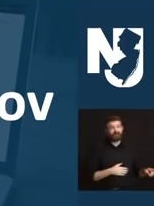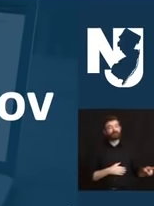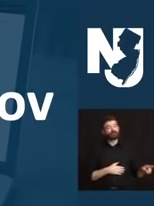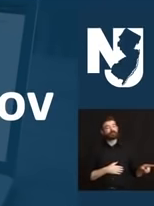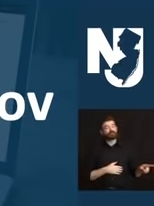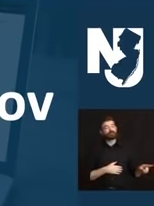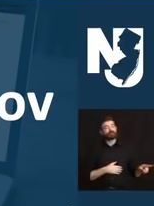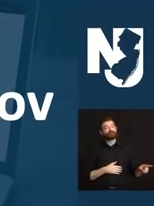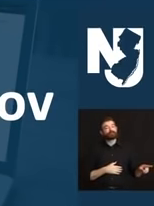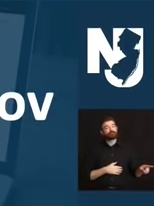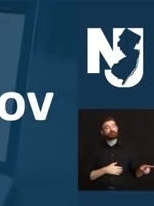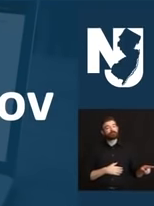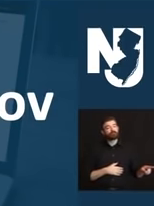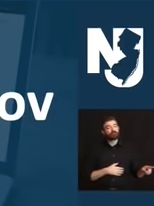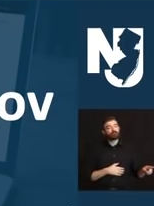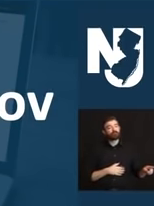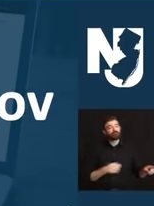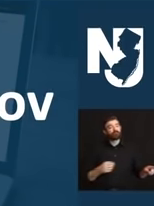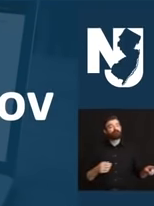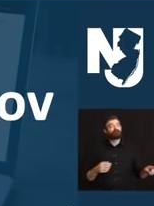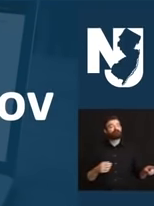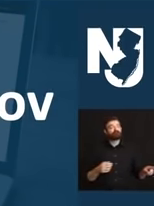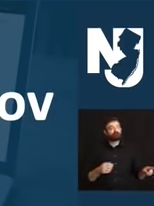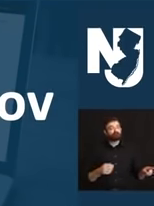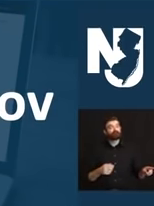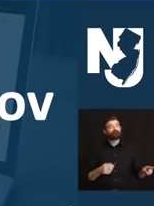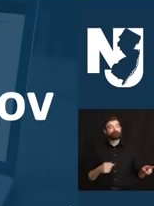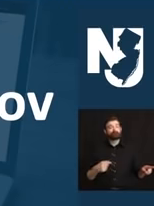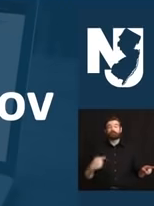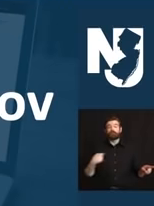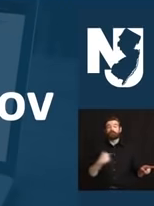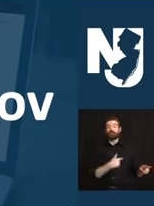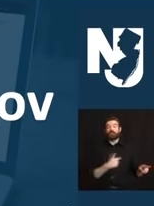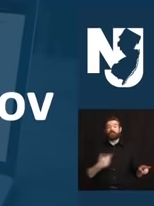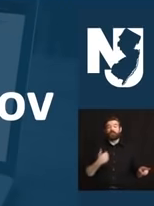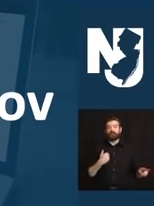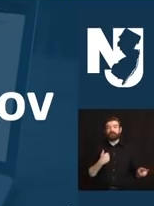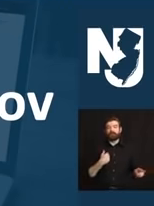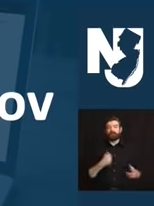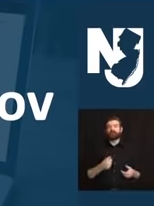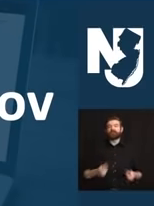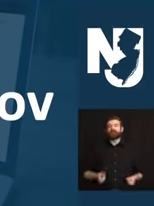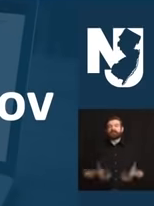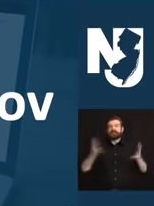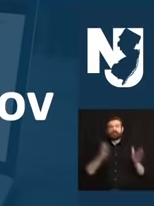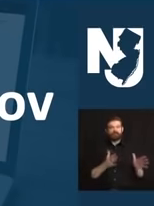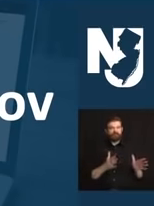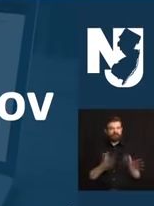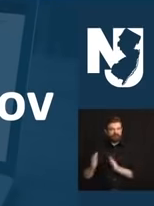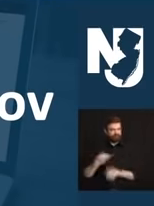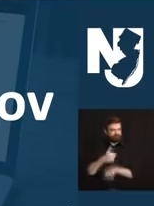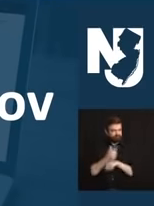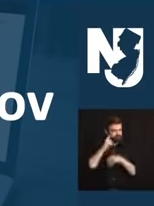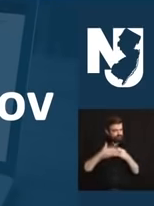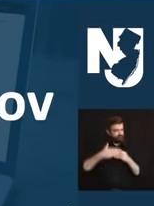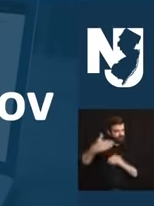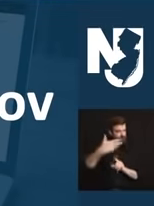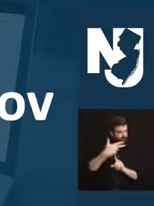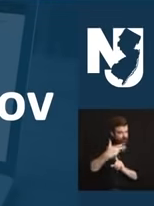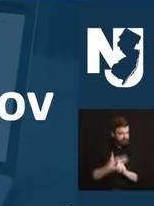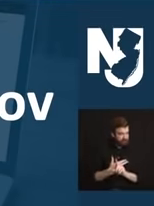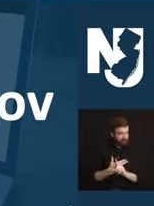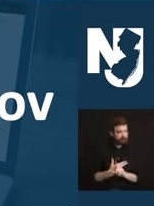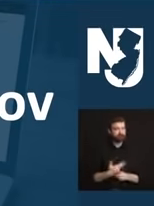working, we have at least a spending plan in place to keep our state in the essential services that millions of our residents